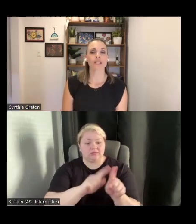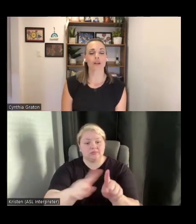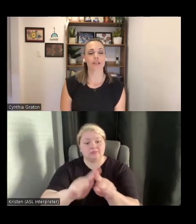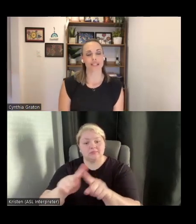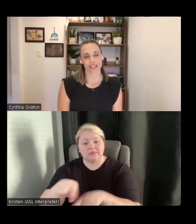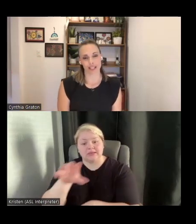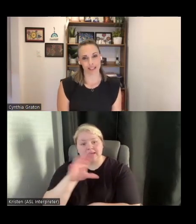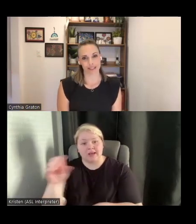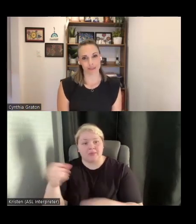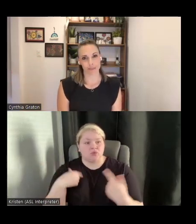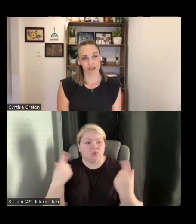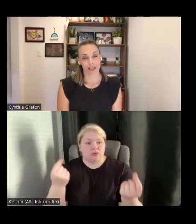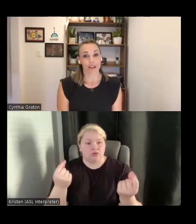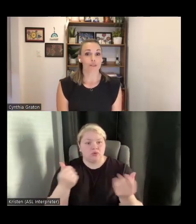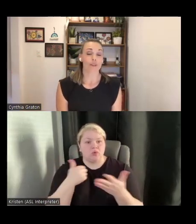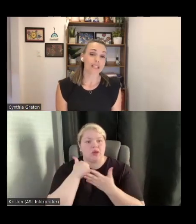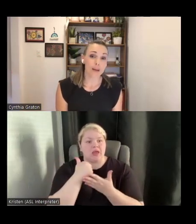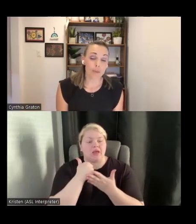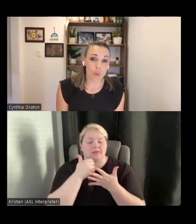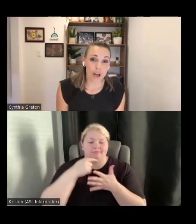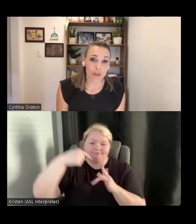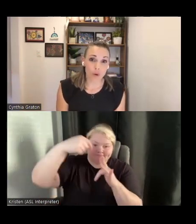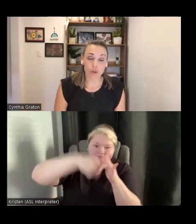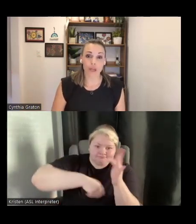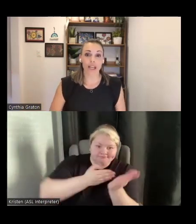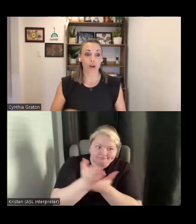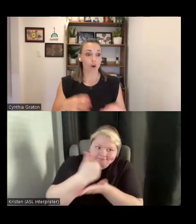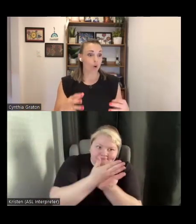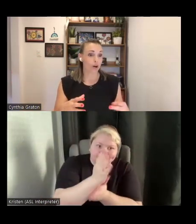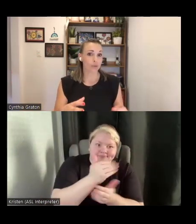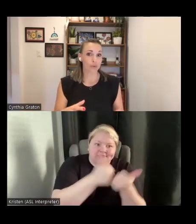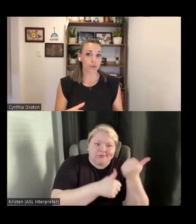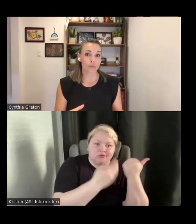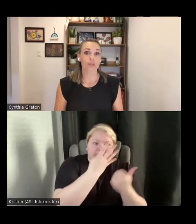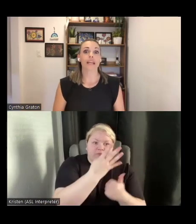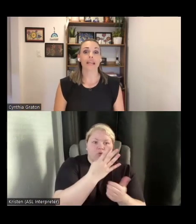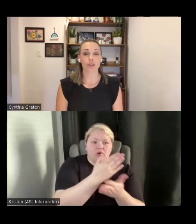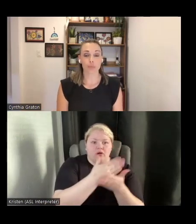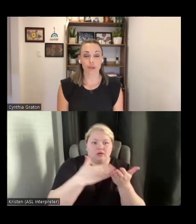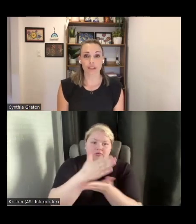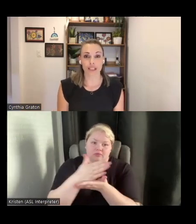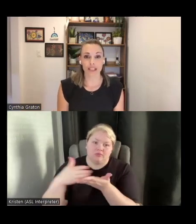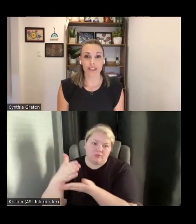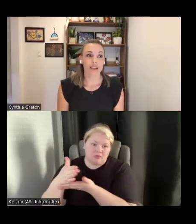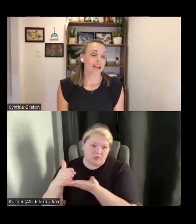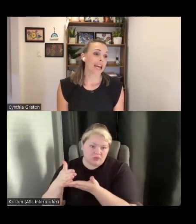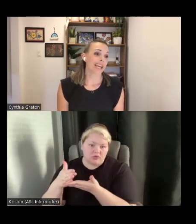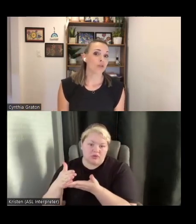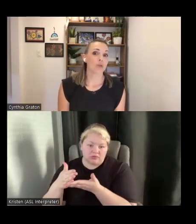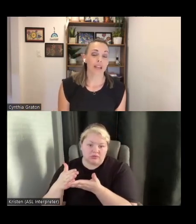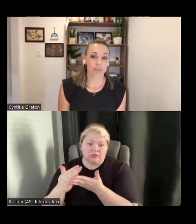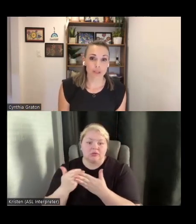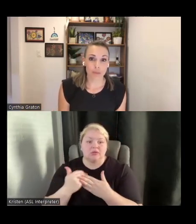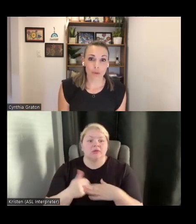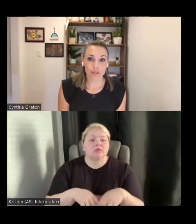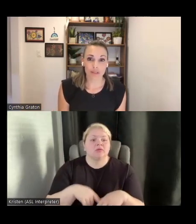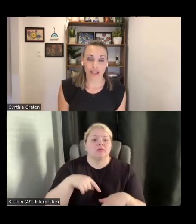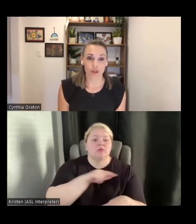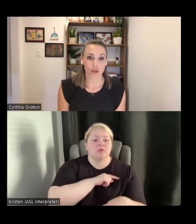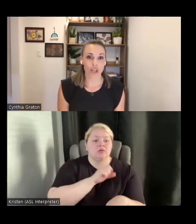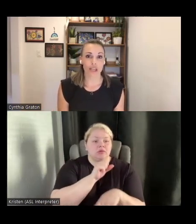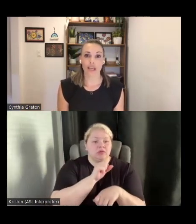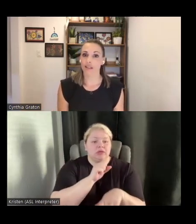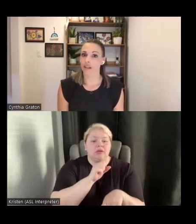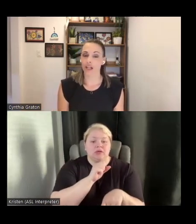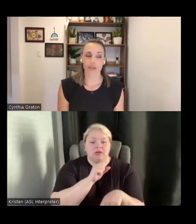that you see on this slide. Phase number 1, we're creating a core group in your building, 8 to 10 people